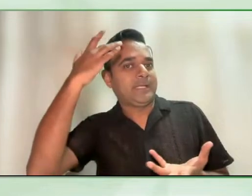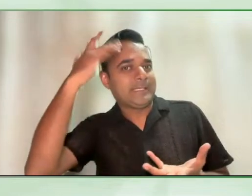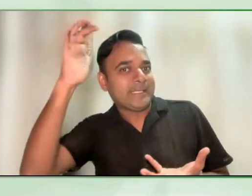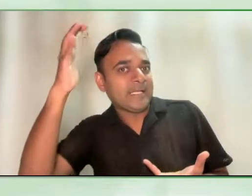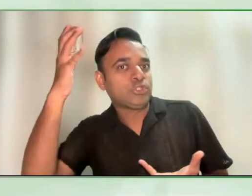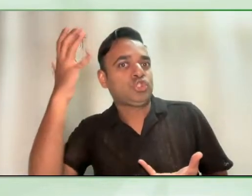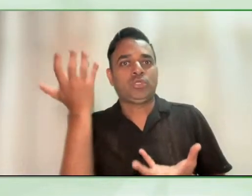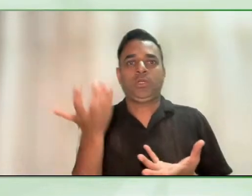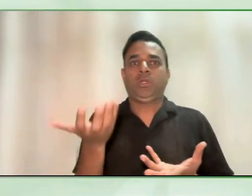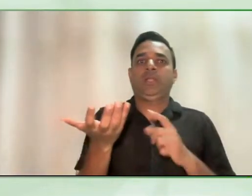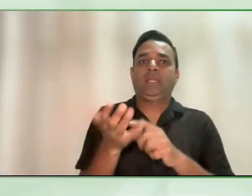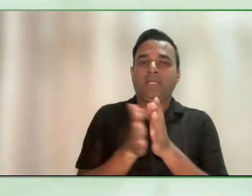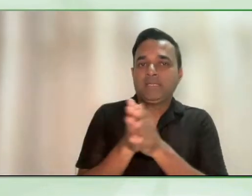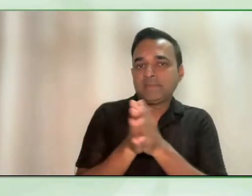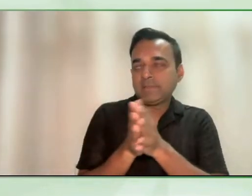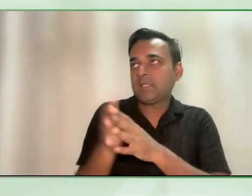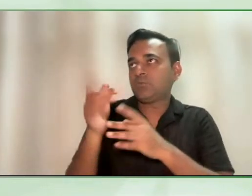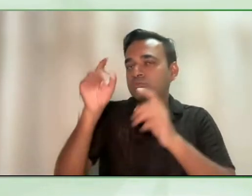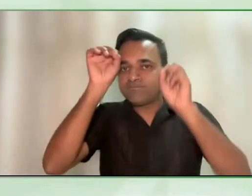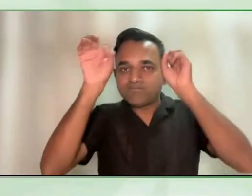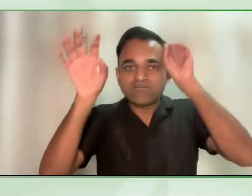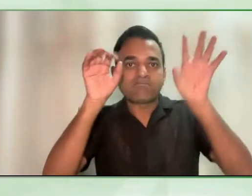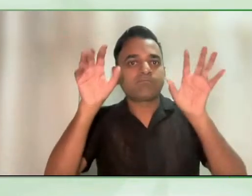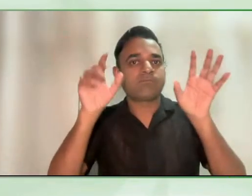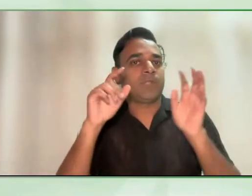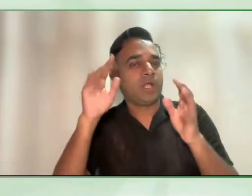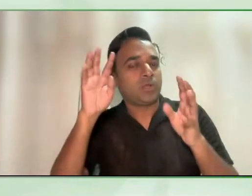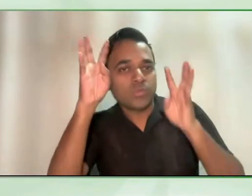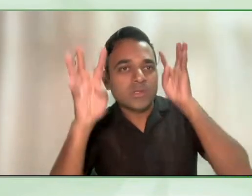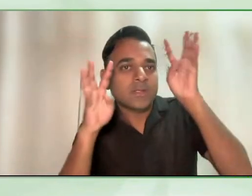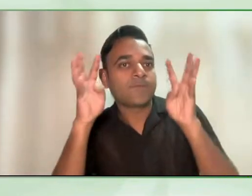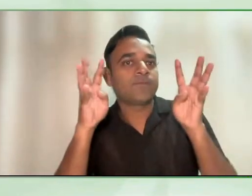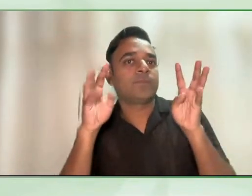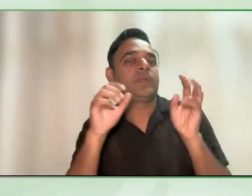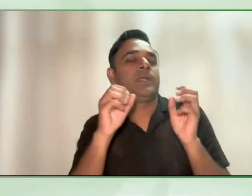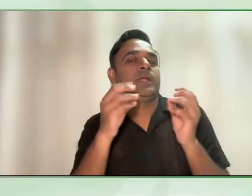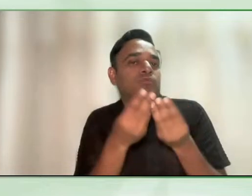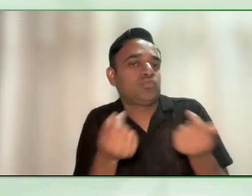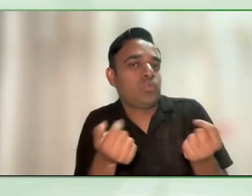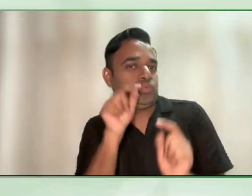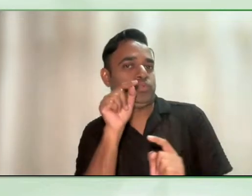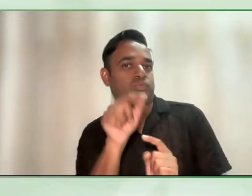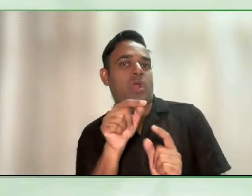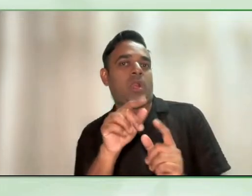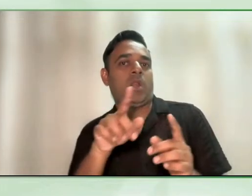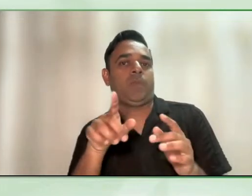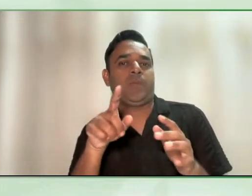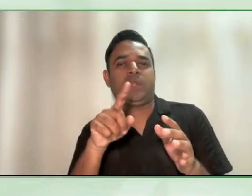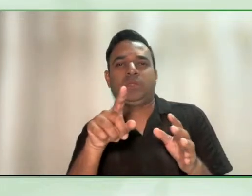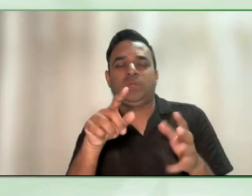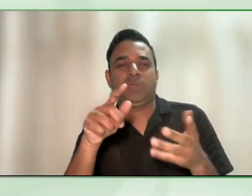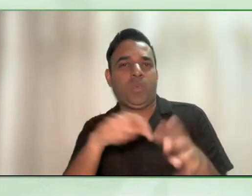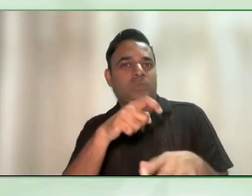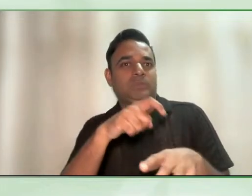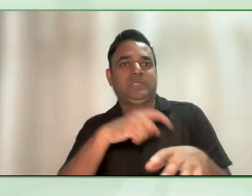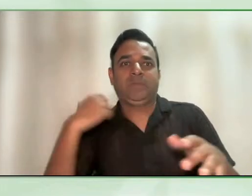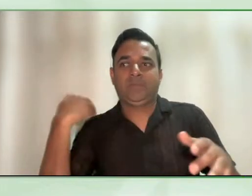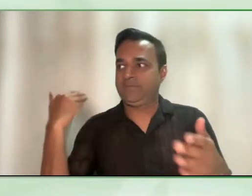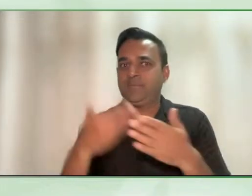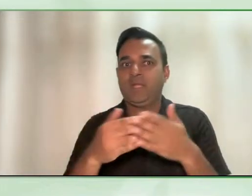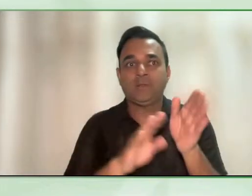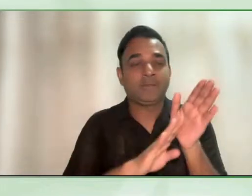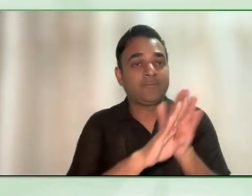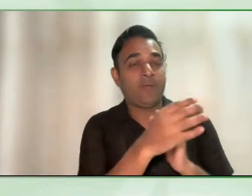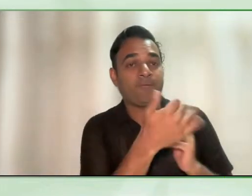otherwise, they know where the populations are. They know where to reach them. This again is a low-income country, and the example is